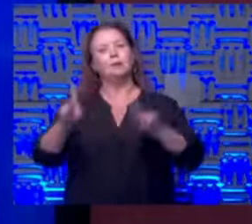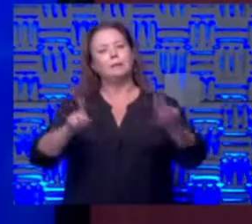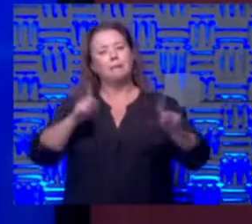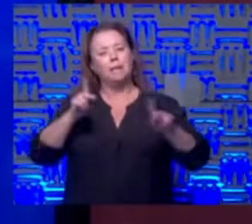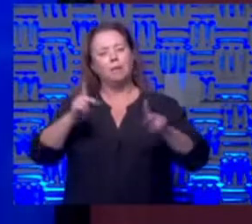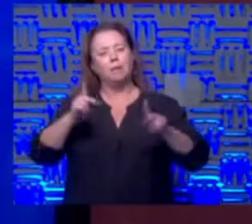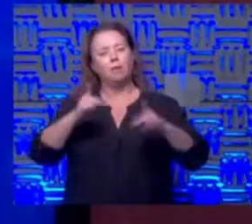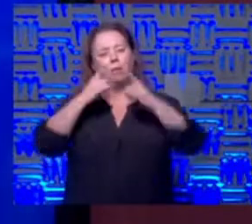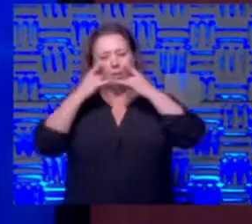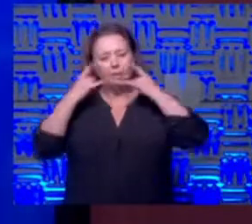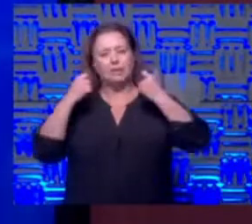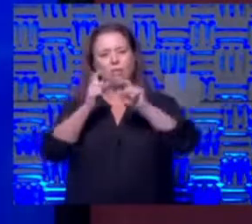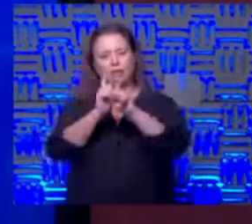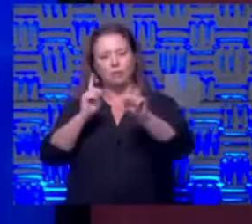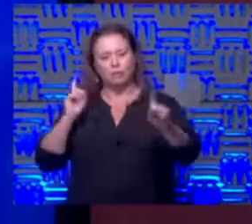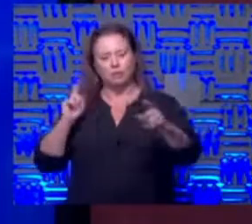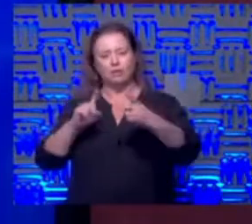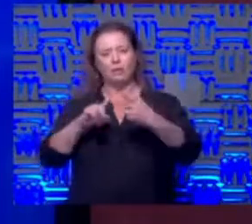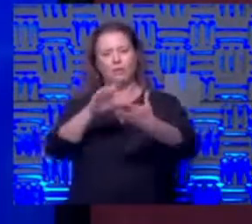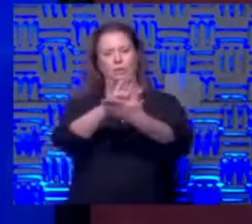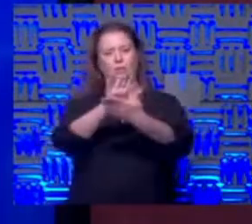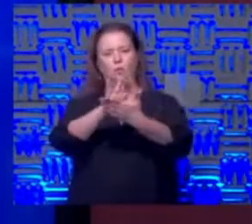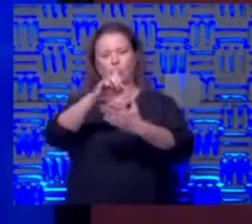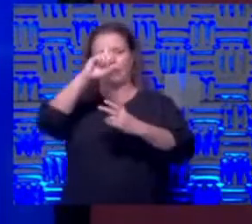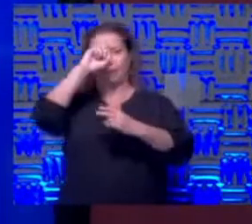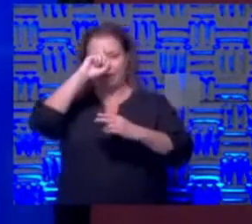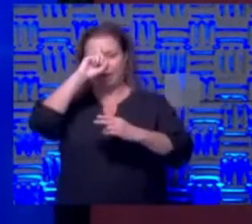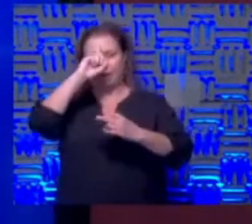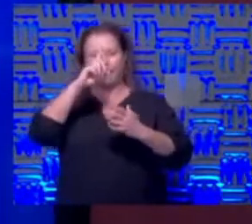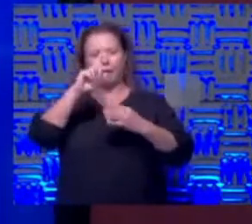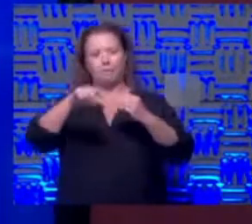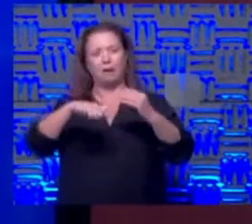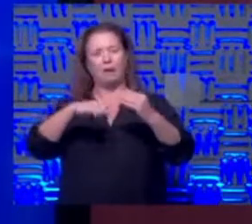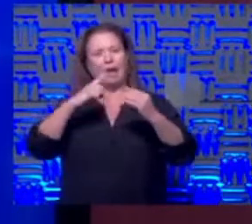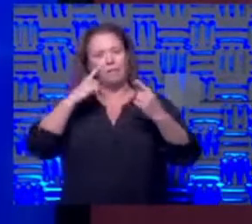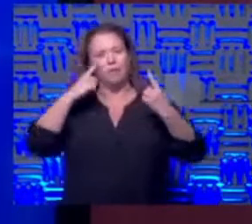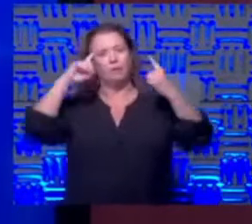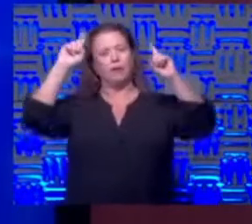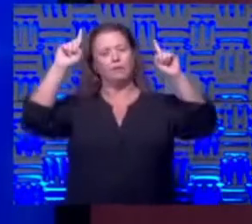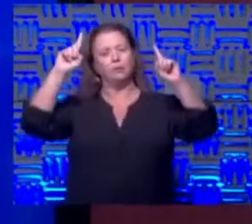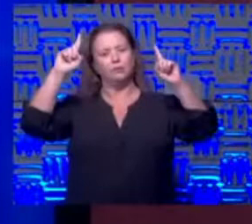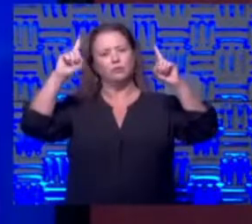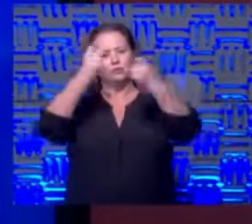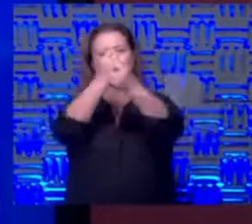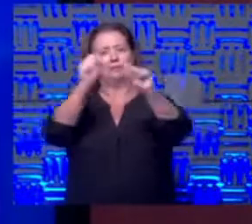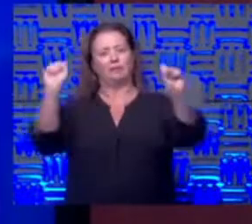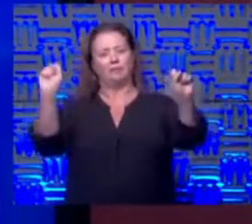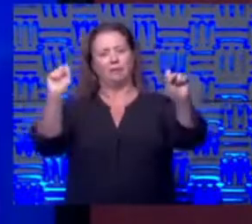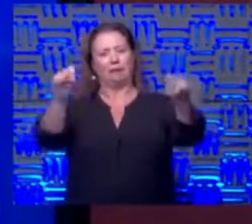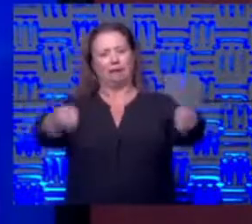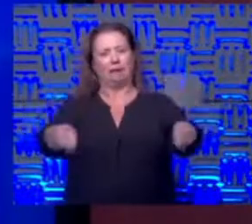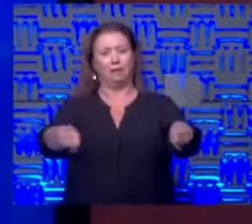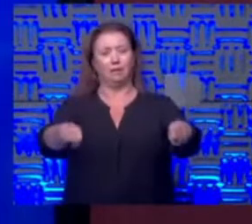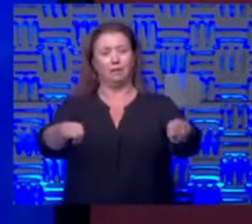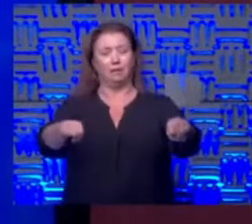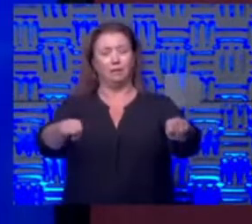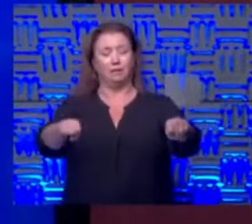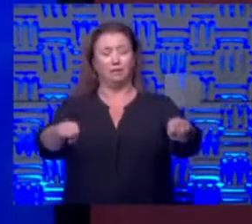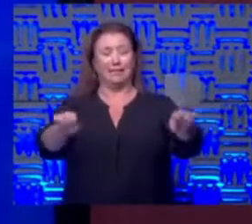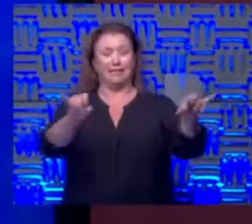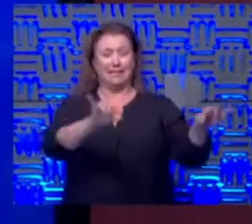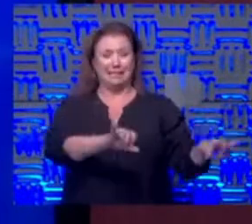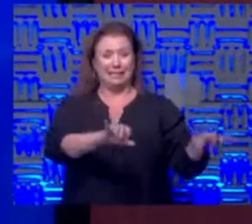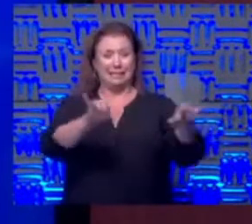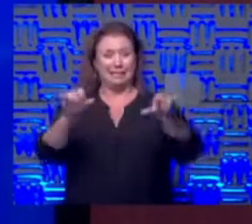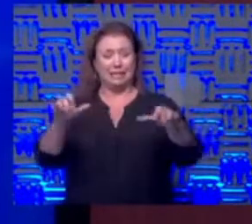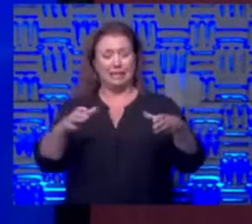mask and they try to socially distance, and the school's been really thoughtful, I think you can accomplish a higher degree of safety. Is it the same as